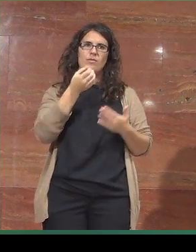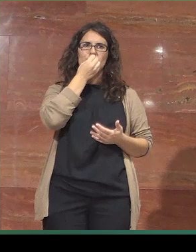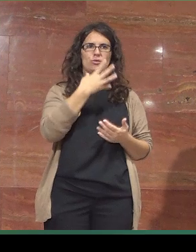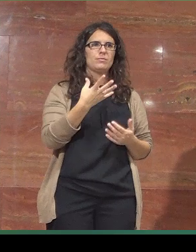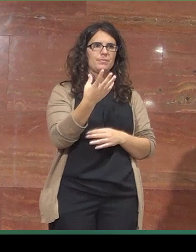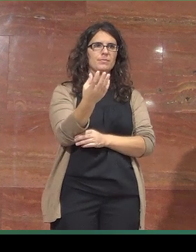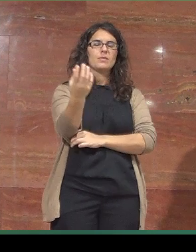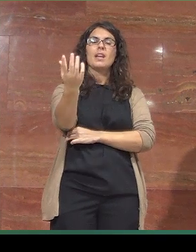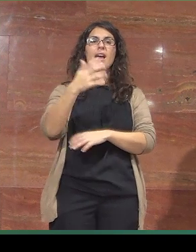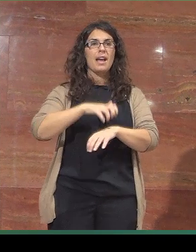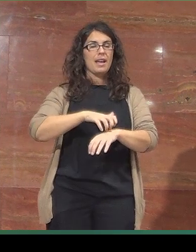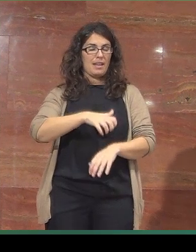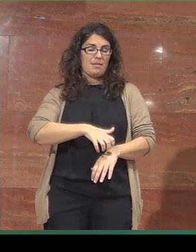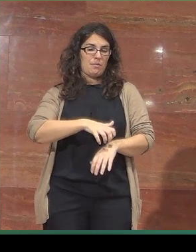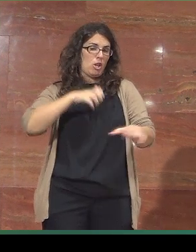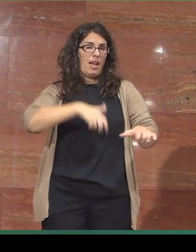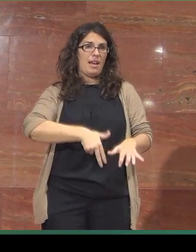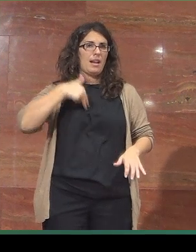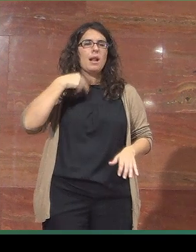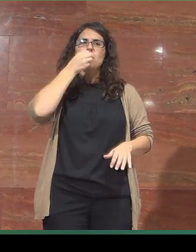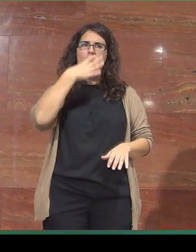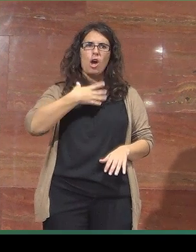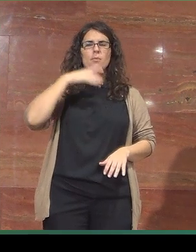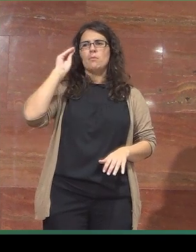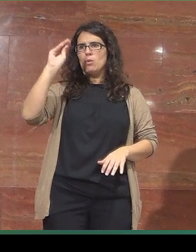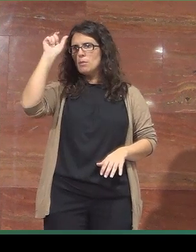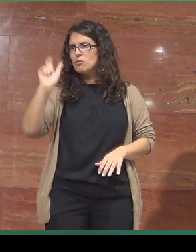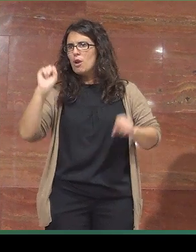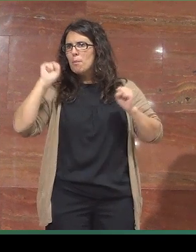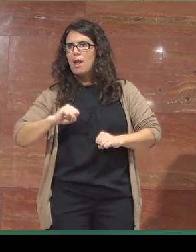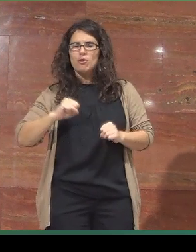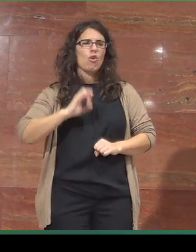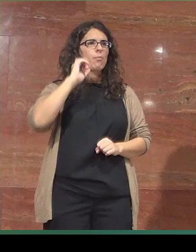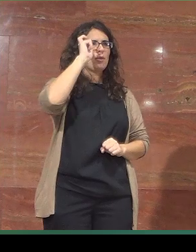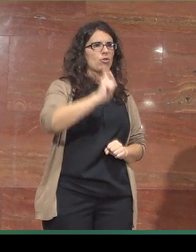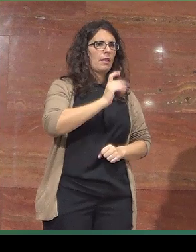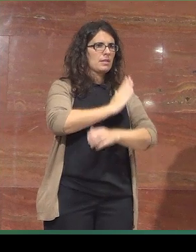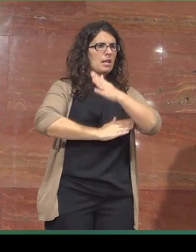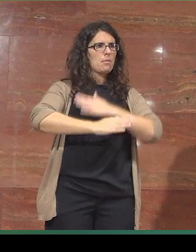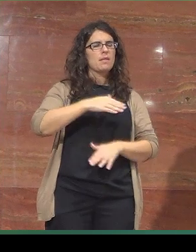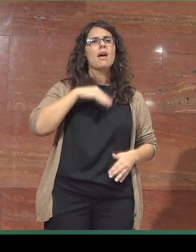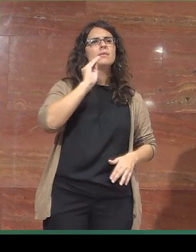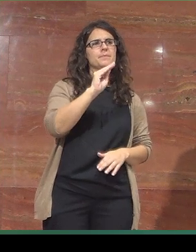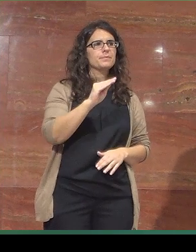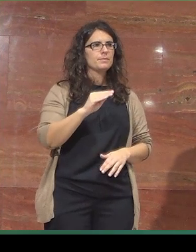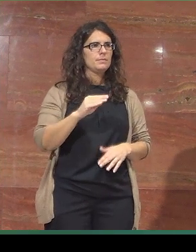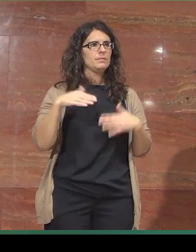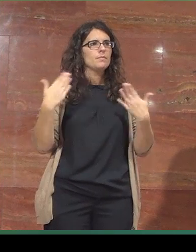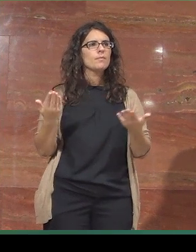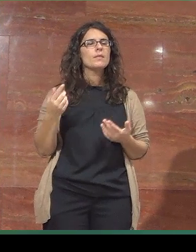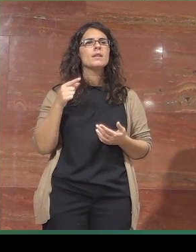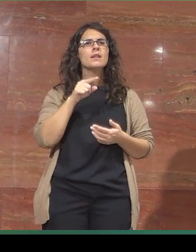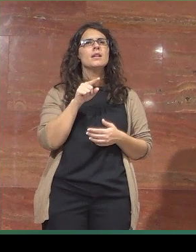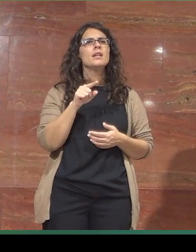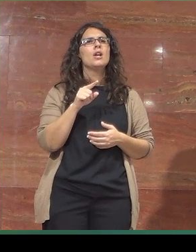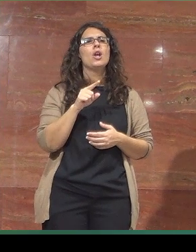people, what's the first thing you want to know? You find a ticket machine in a city you're not familiar with, tell me how you would want